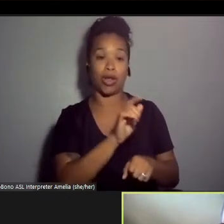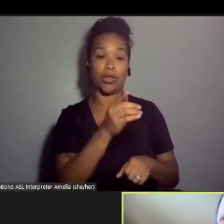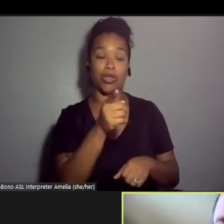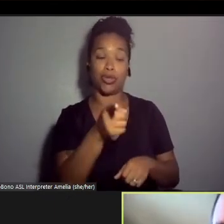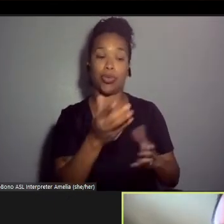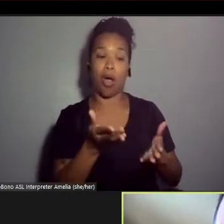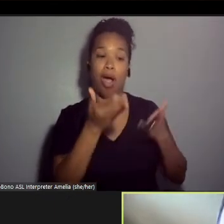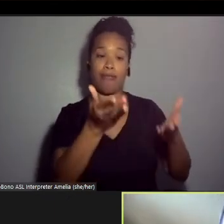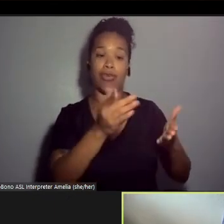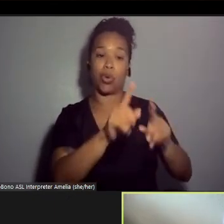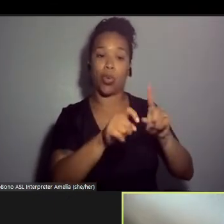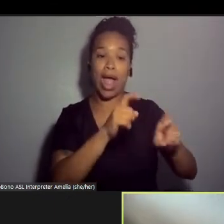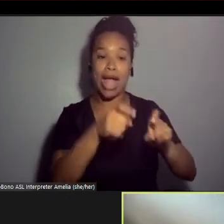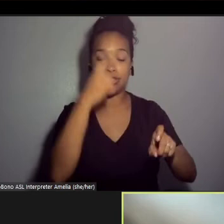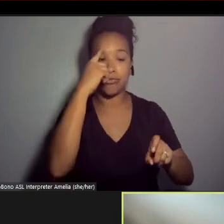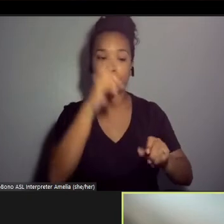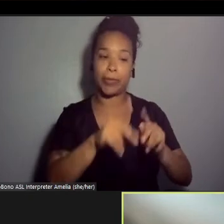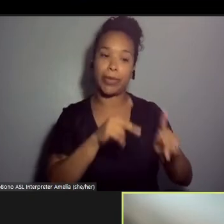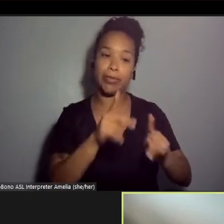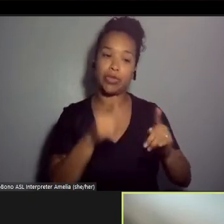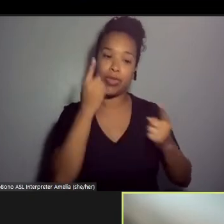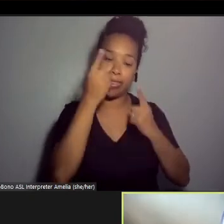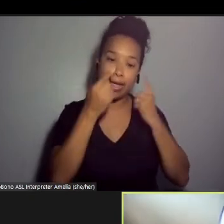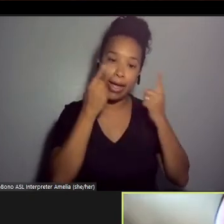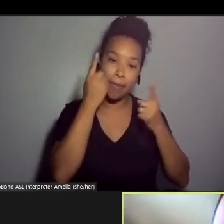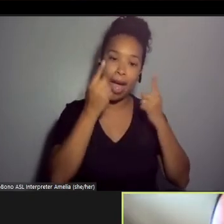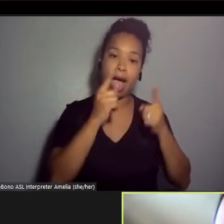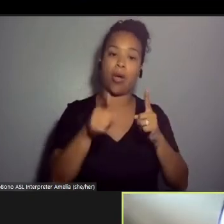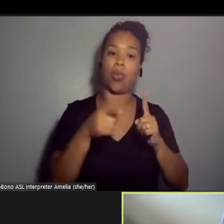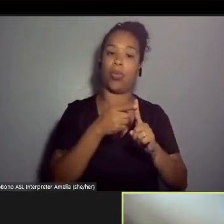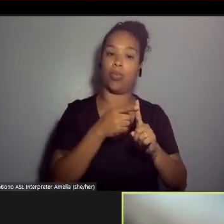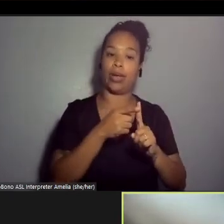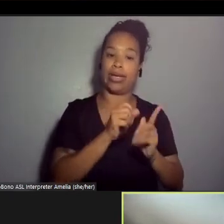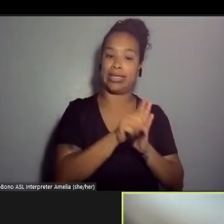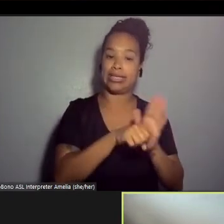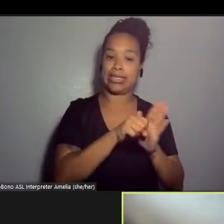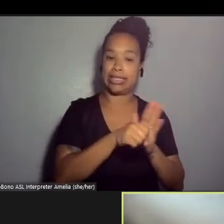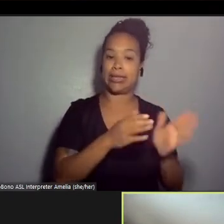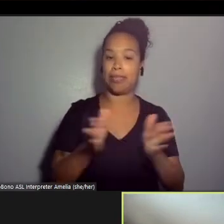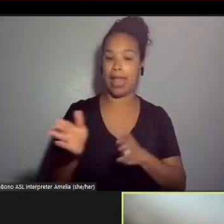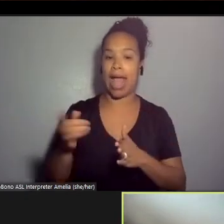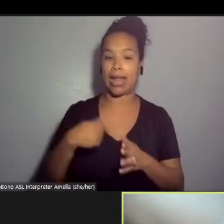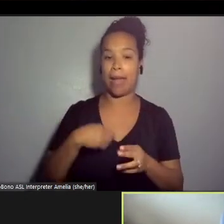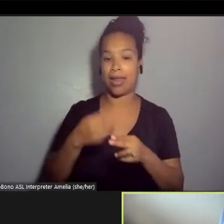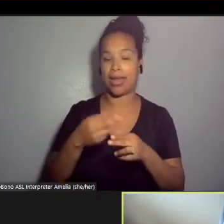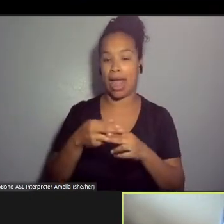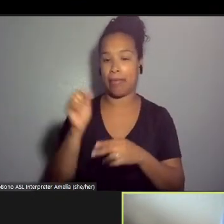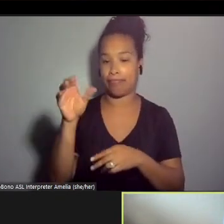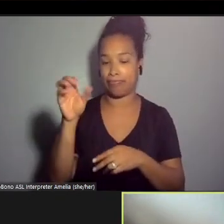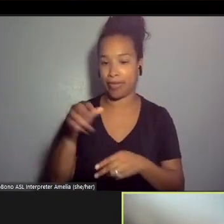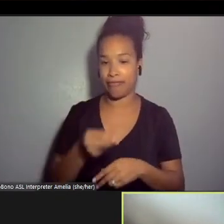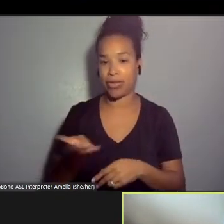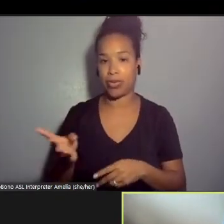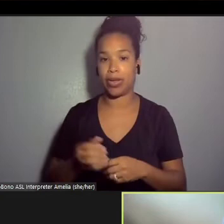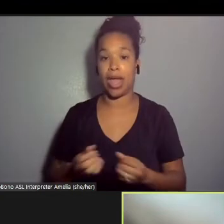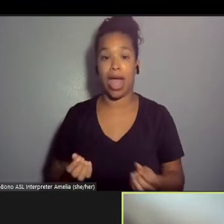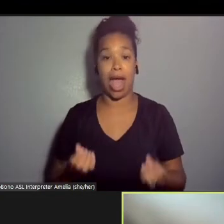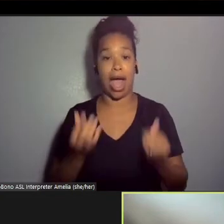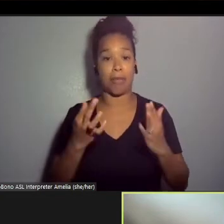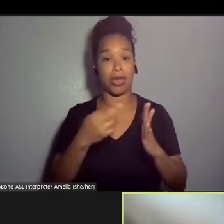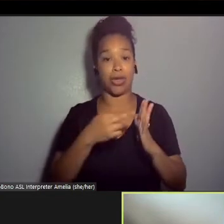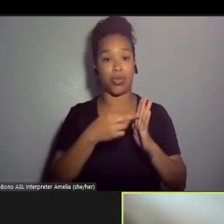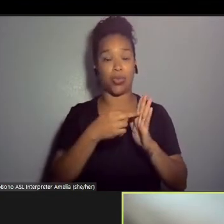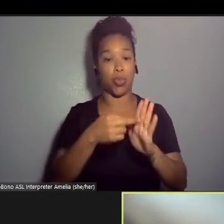consider while season planning. And I'm just gonna, you know, name a few of them here. How many roles will we offer to women compared to